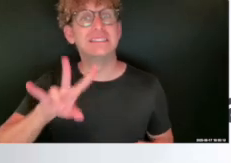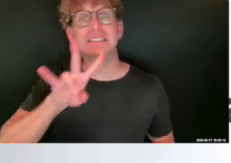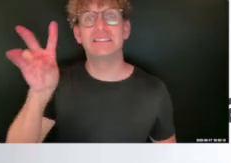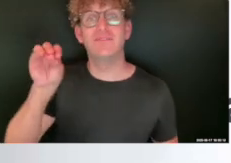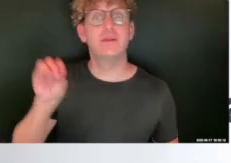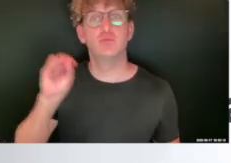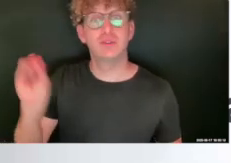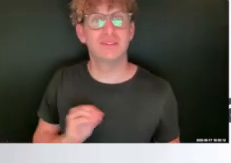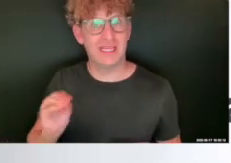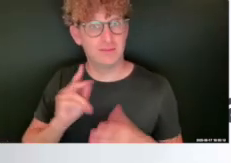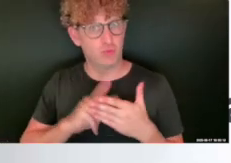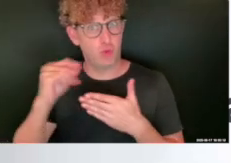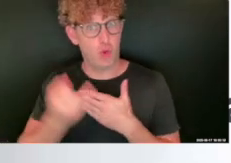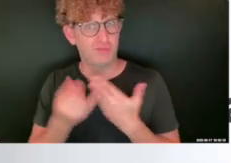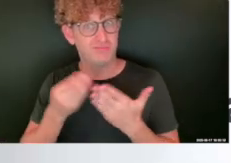group.